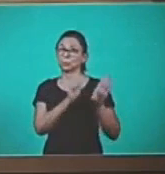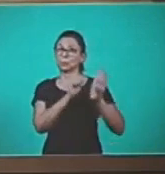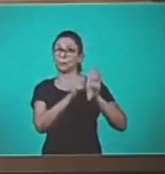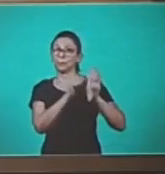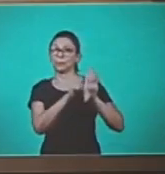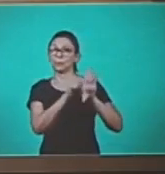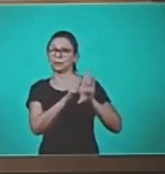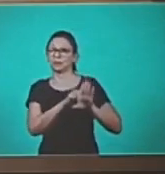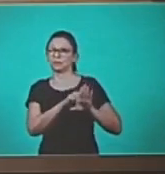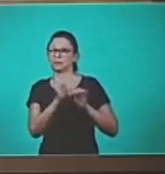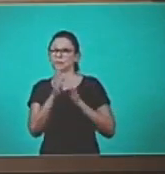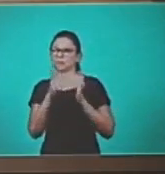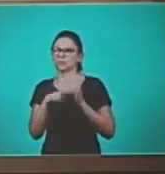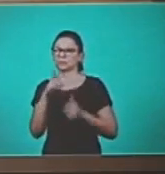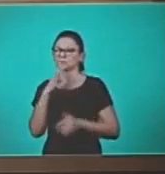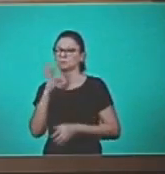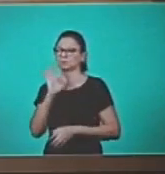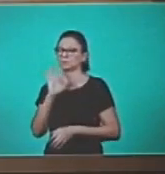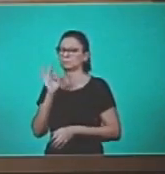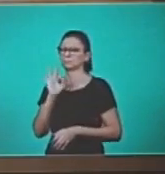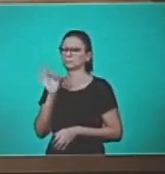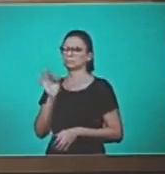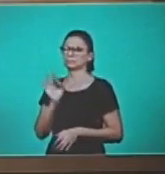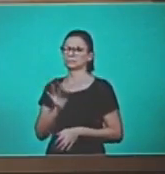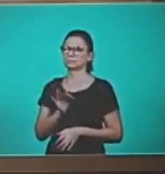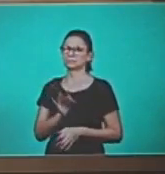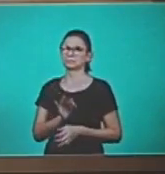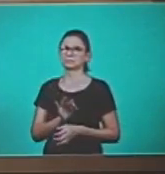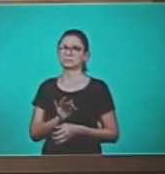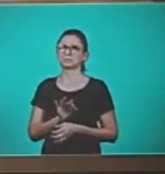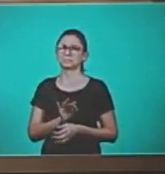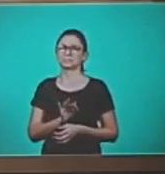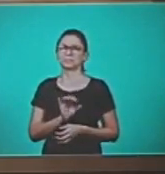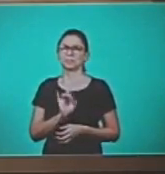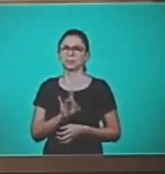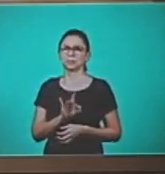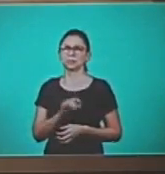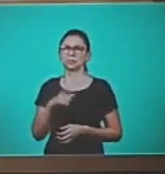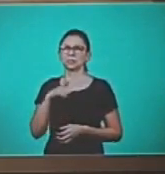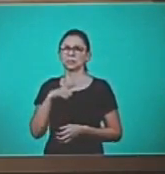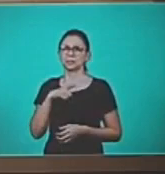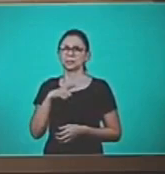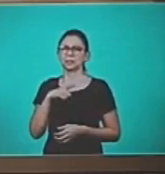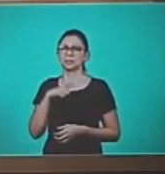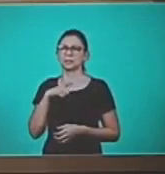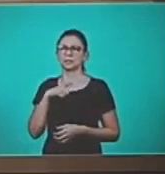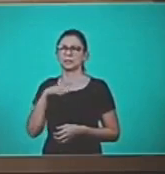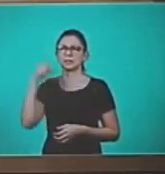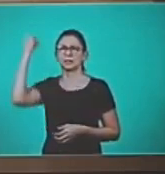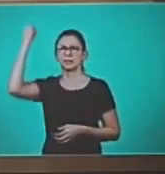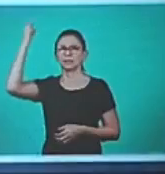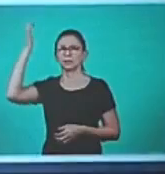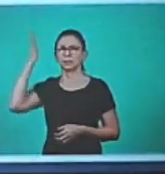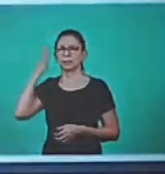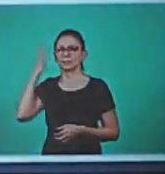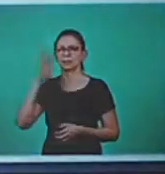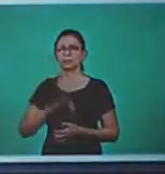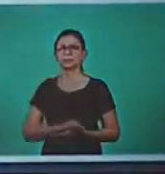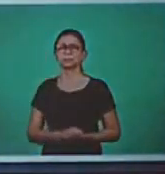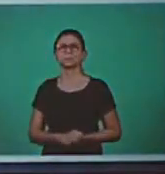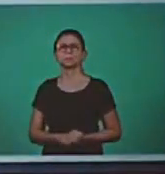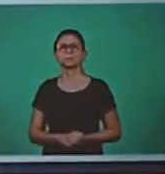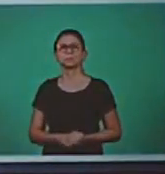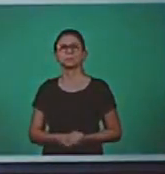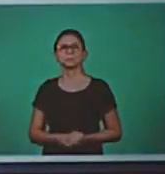you. Jesus knows about revelation. So this is another aspect to complement, to identify the